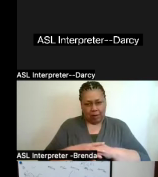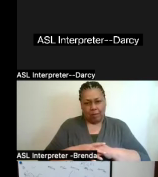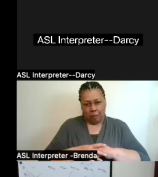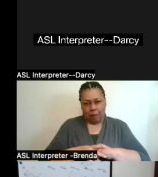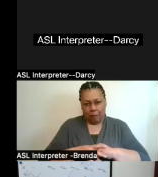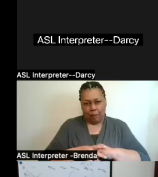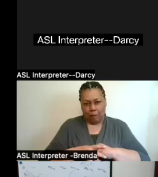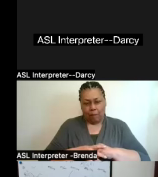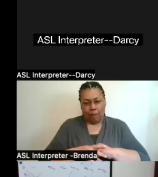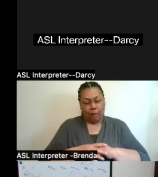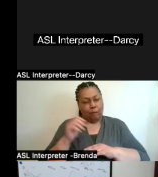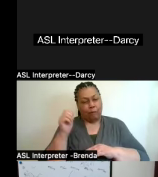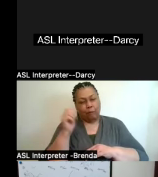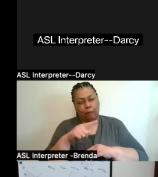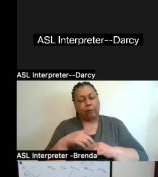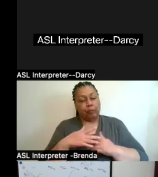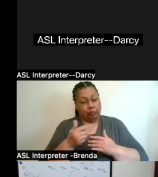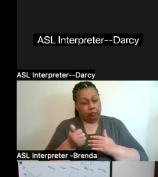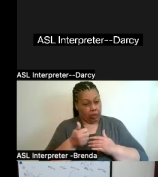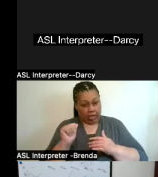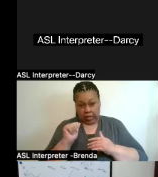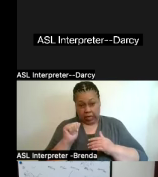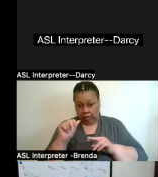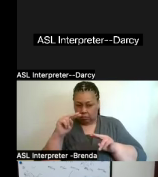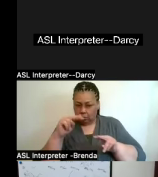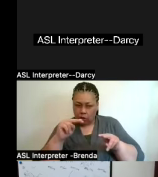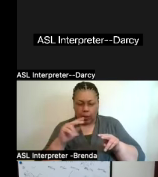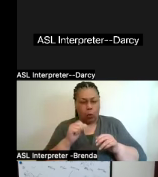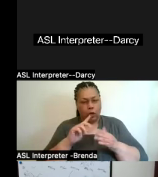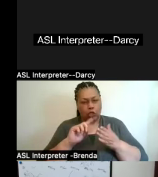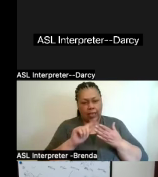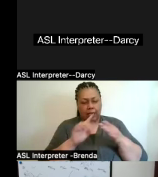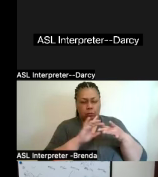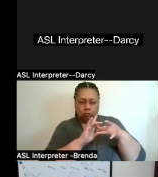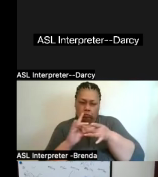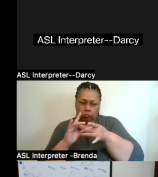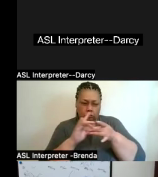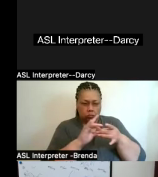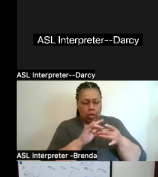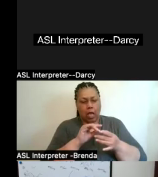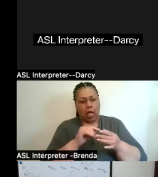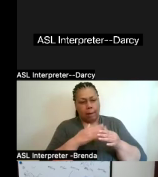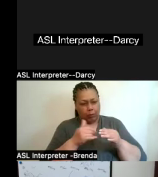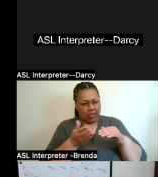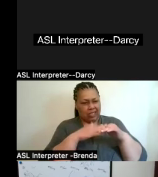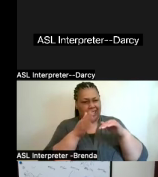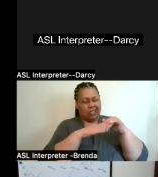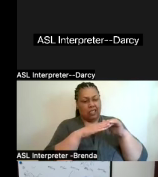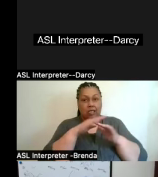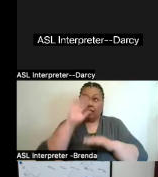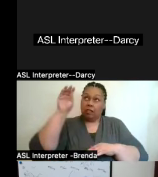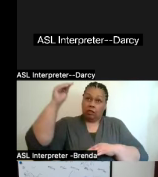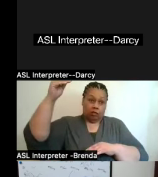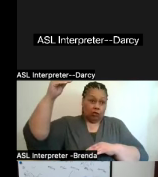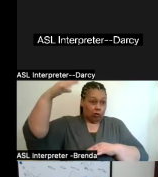Is there any monitoring or checking or kind of correlating between the uptick in solar activity